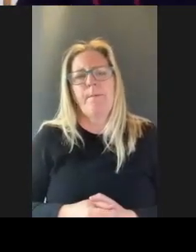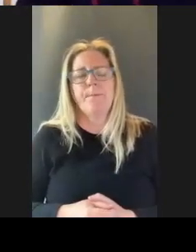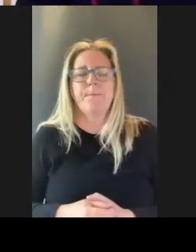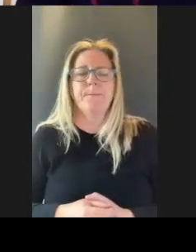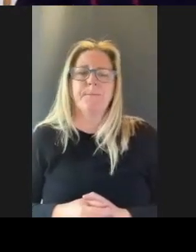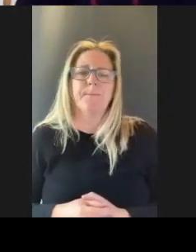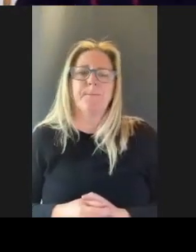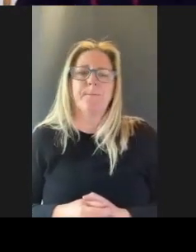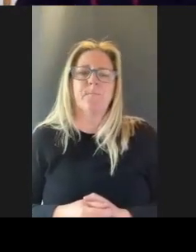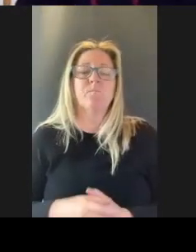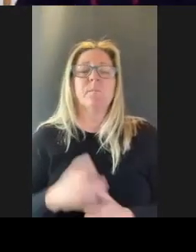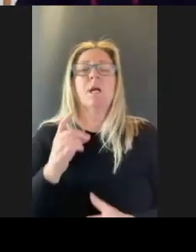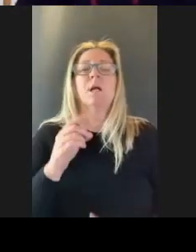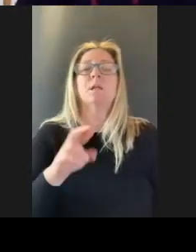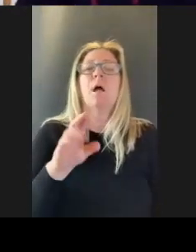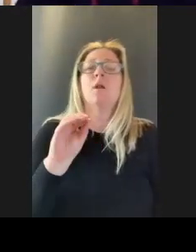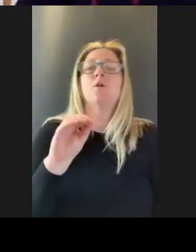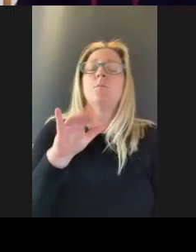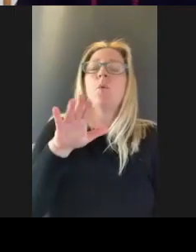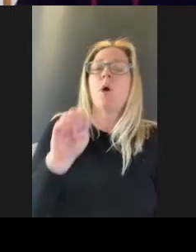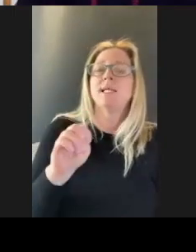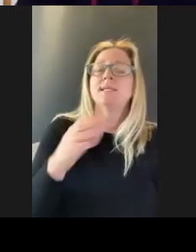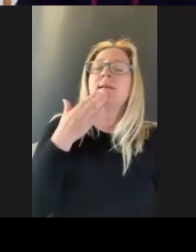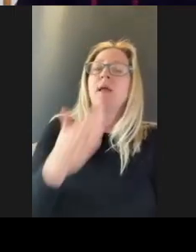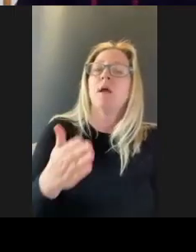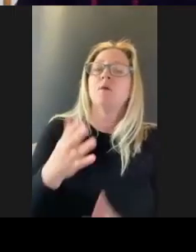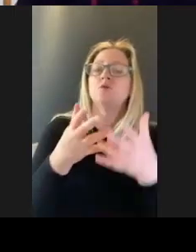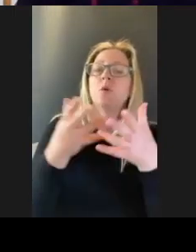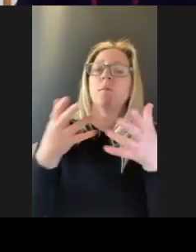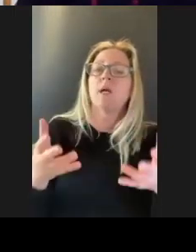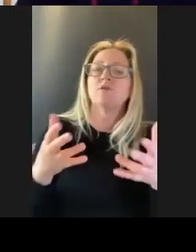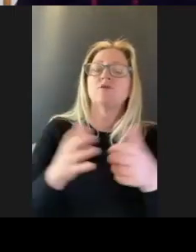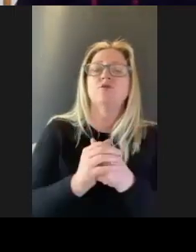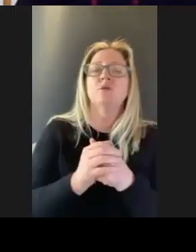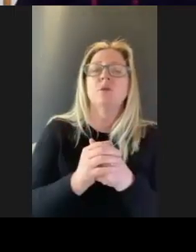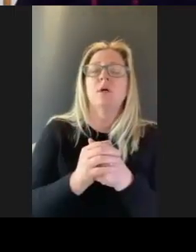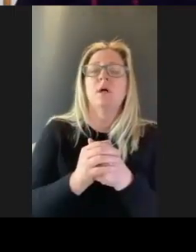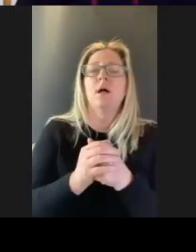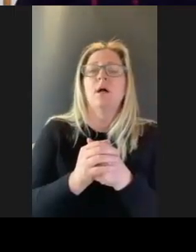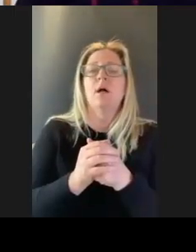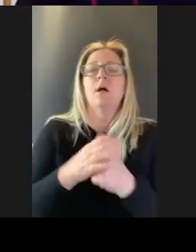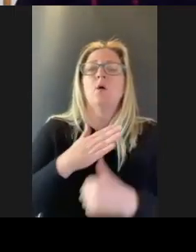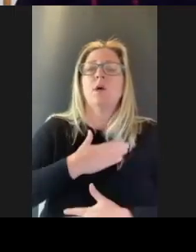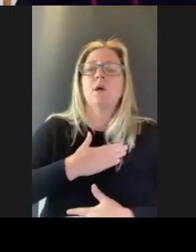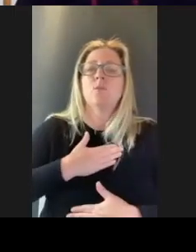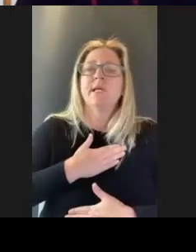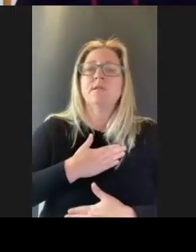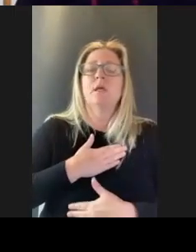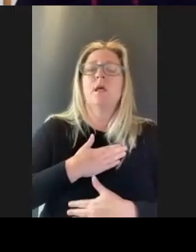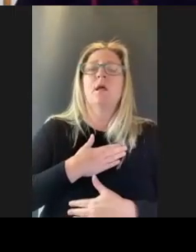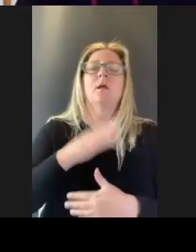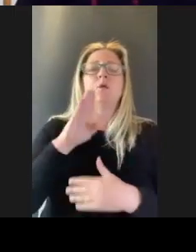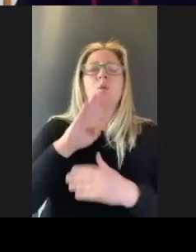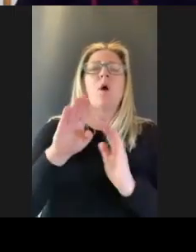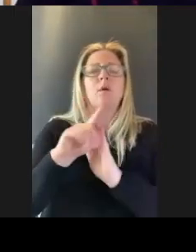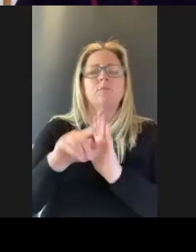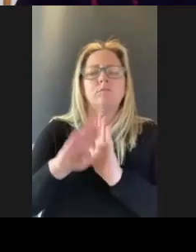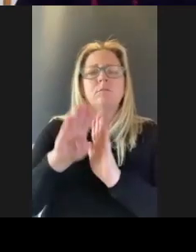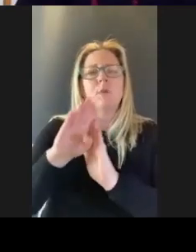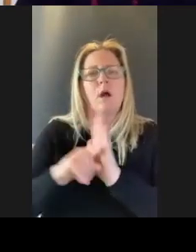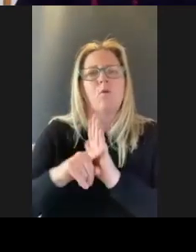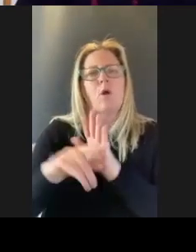Dr. Boyce, thank you very much. We appreciate the context of this, and